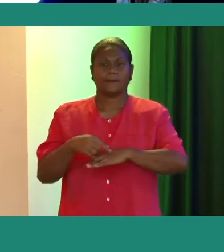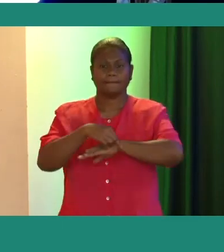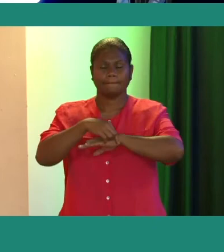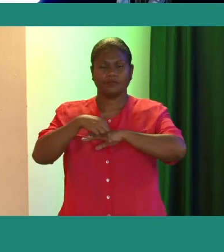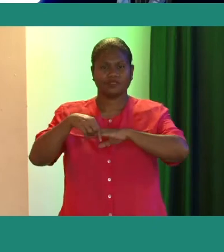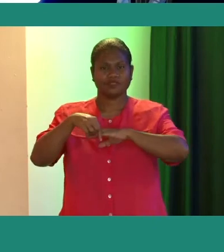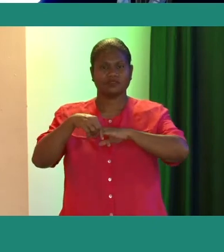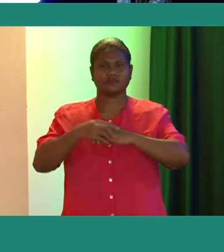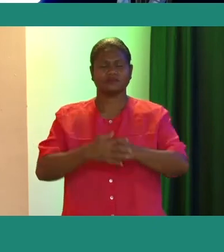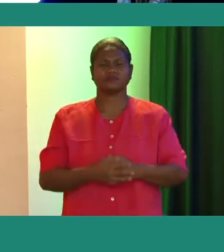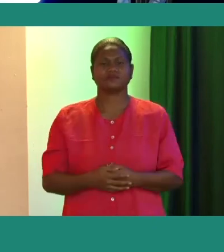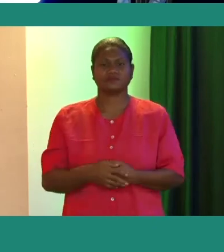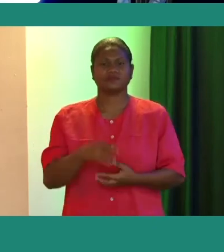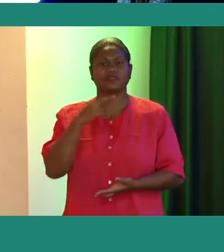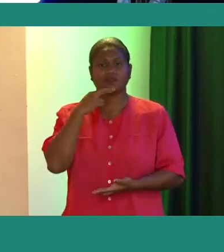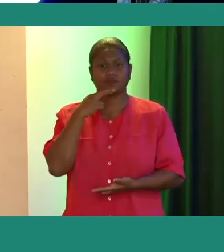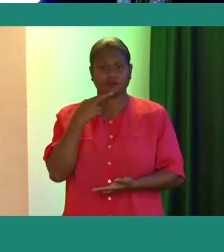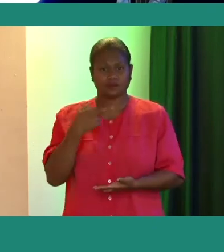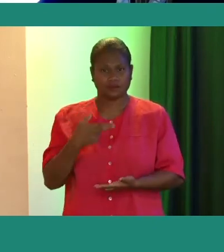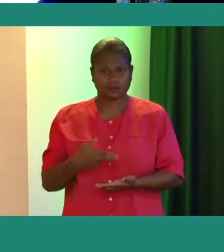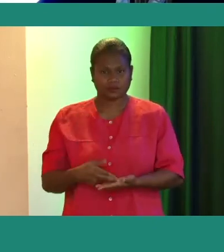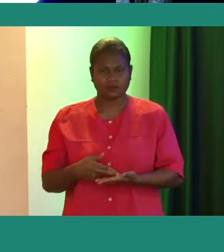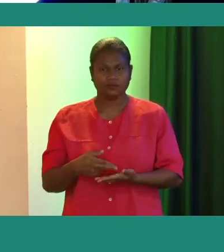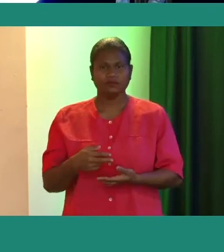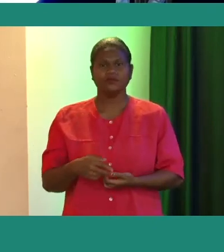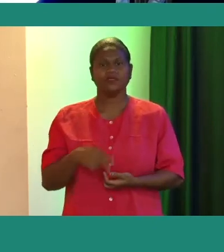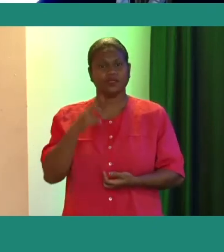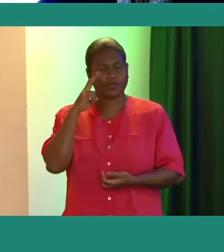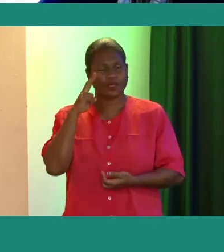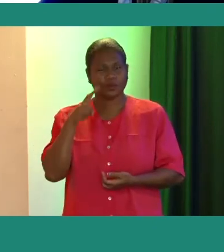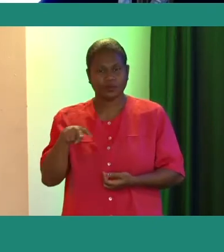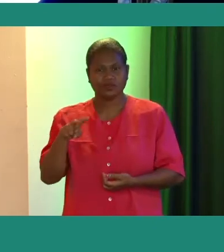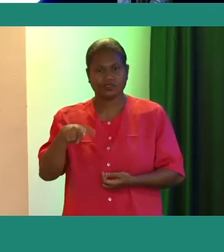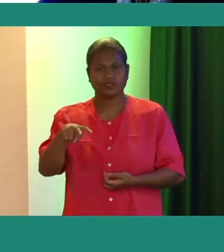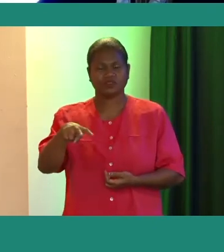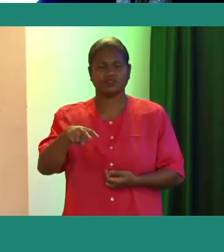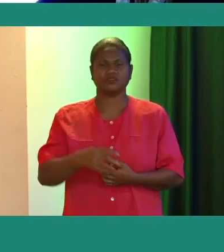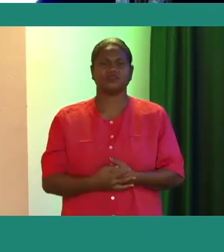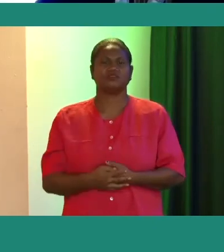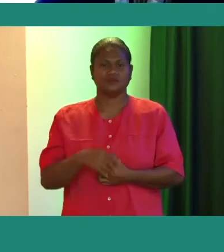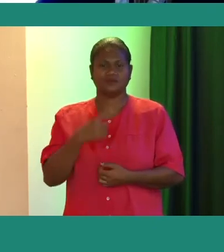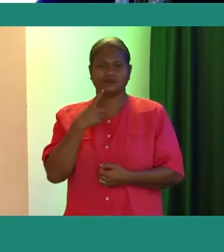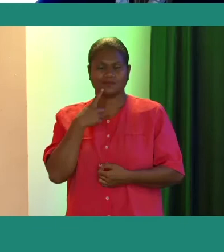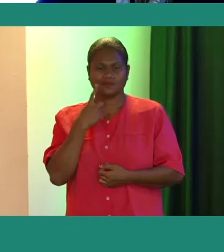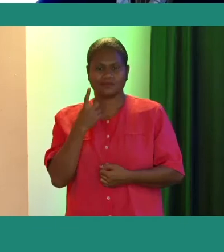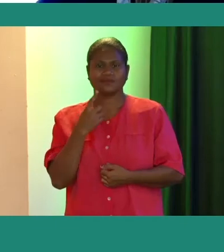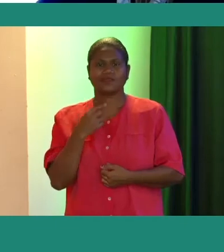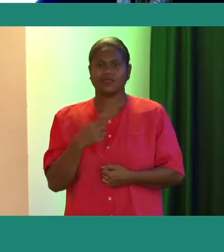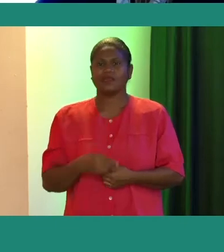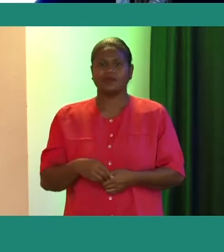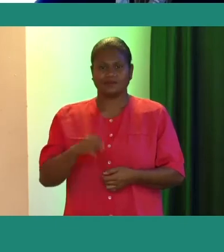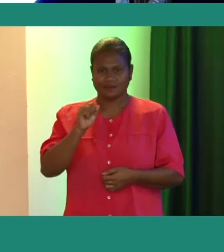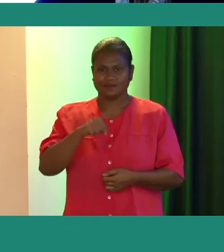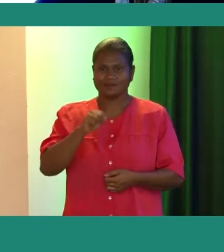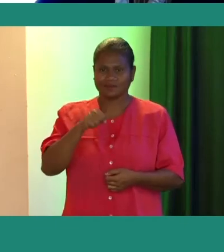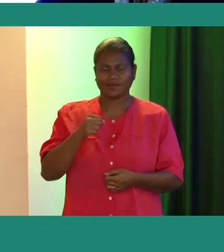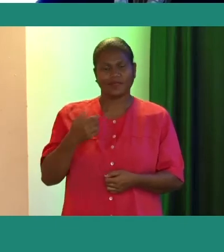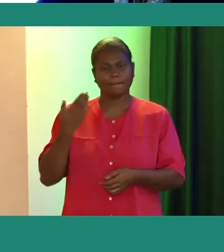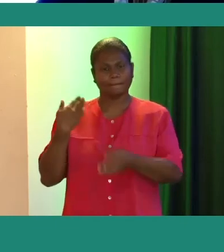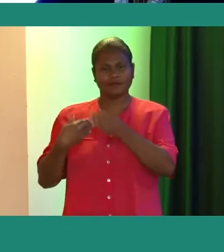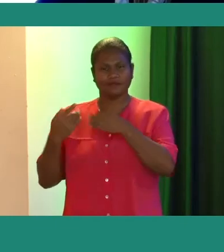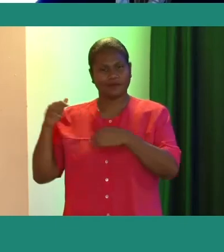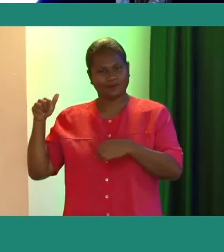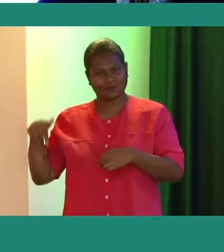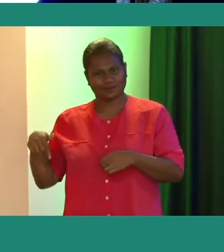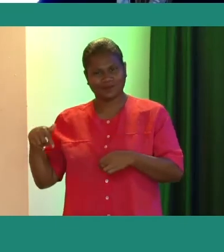that report that you were talking about, the research, is your baseline, it's your benchmark to say where you are at now. And if we have targets in